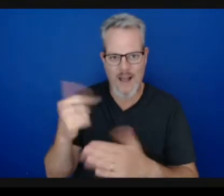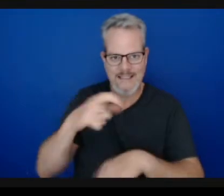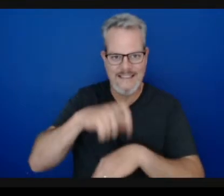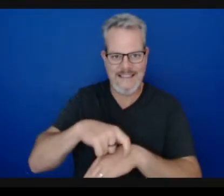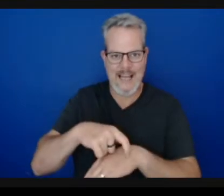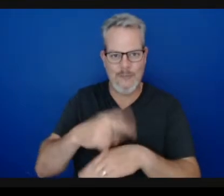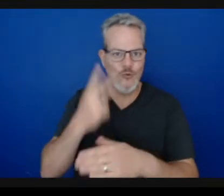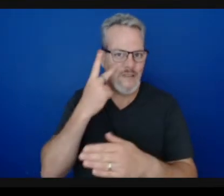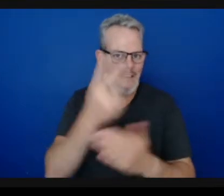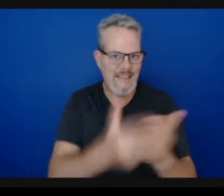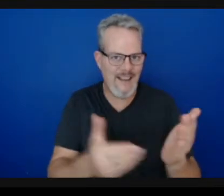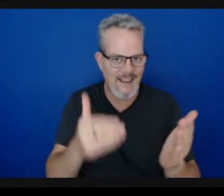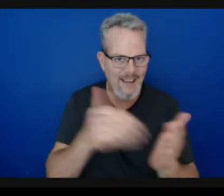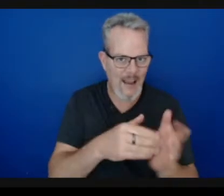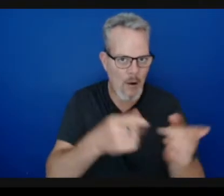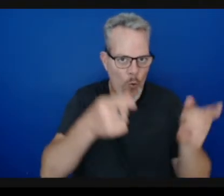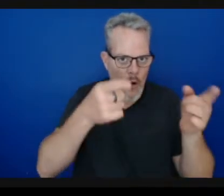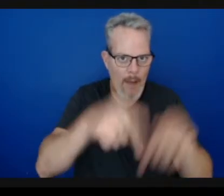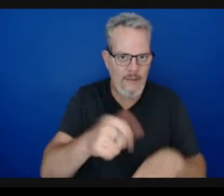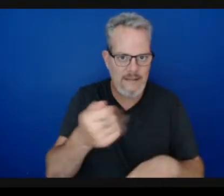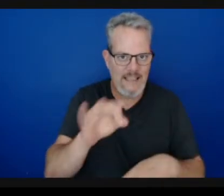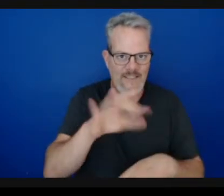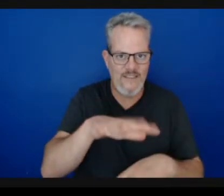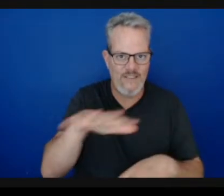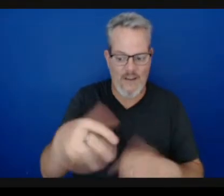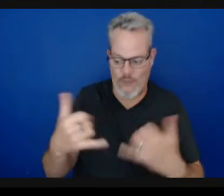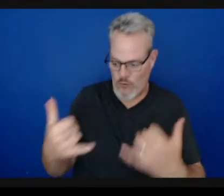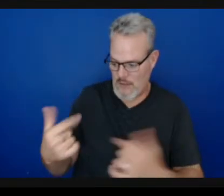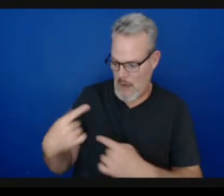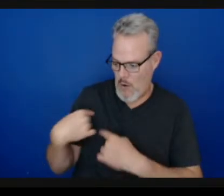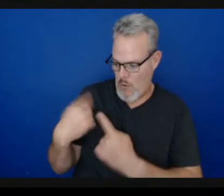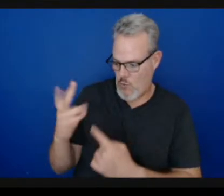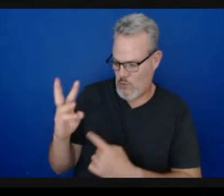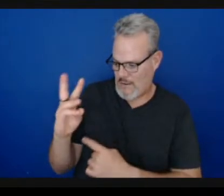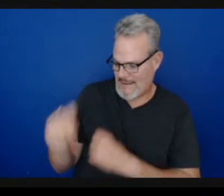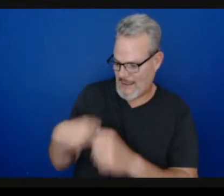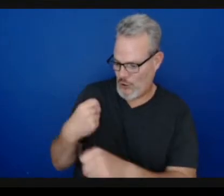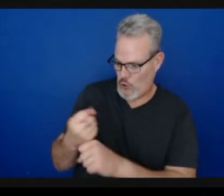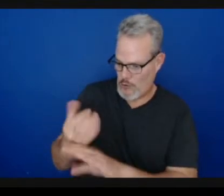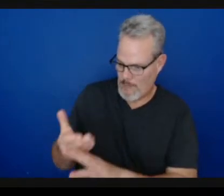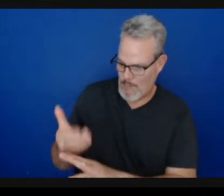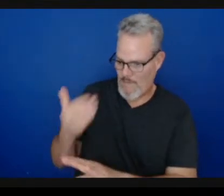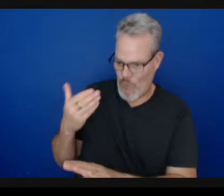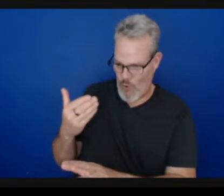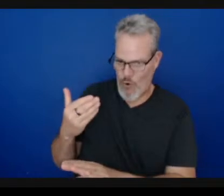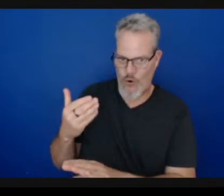55, since it's been 6 years since before YouTube when we were talking about it there.